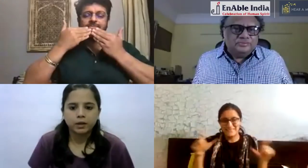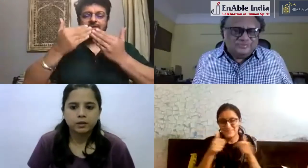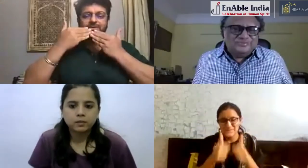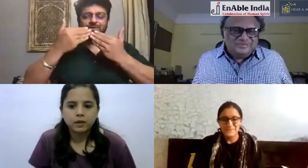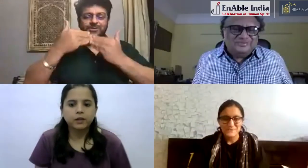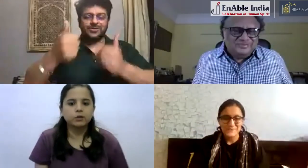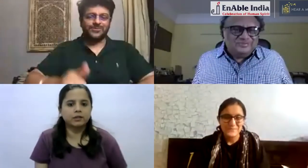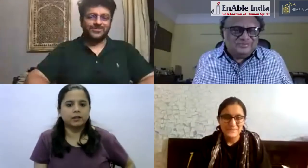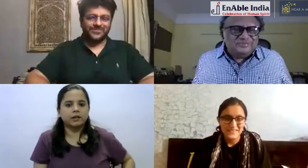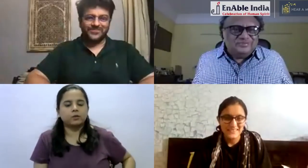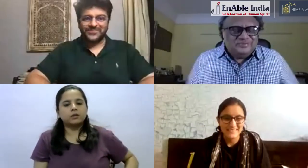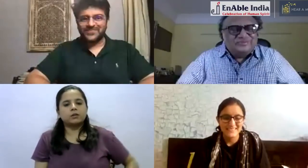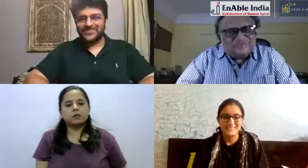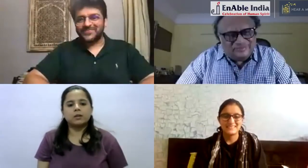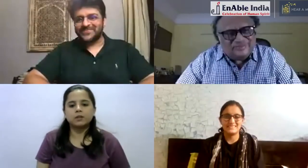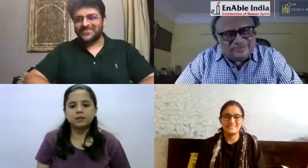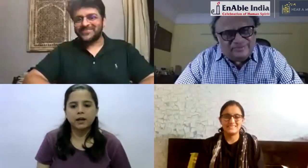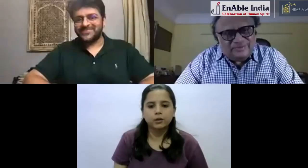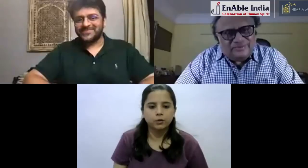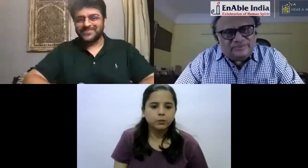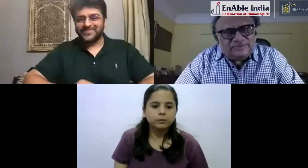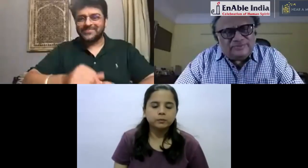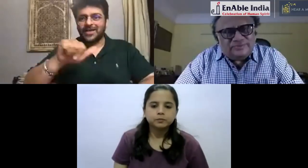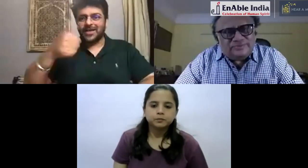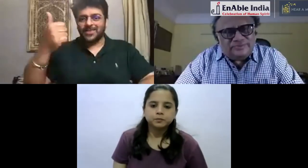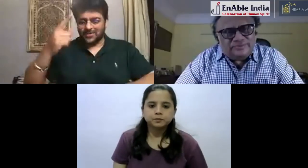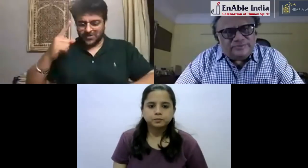Okay, okay. Thank you. It's clear now. Dr. Alim Singh, thank you.